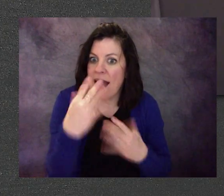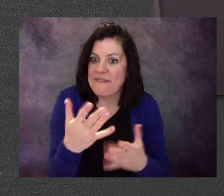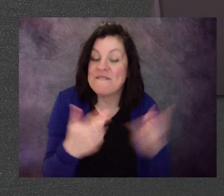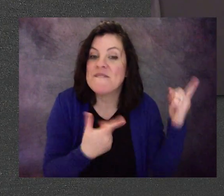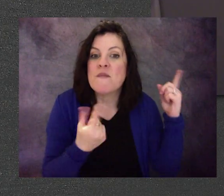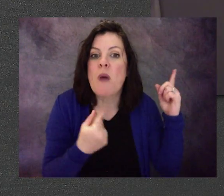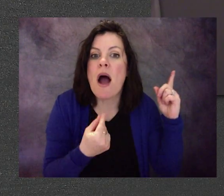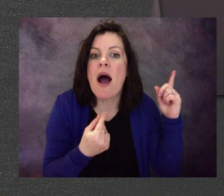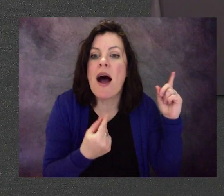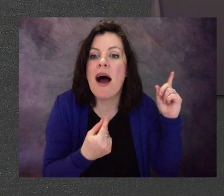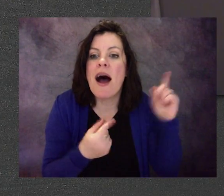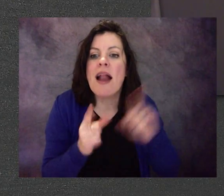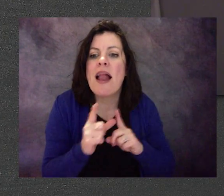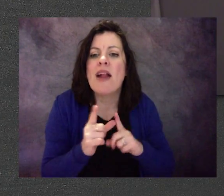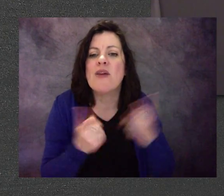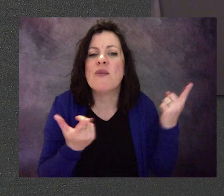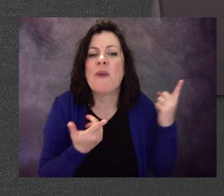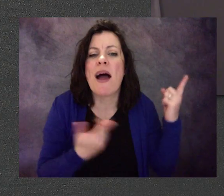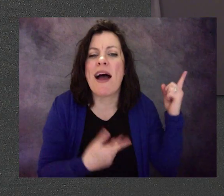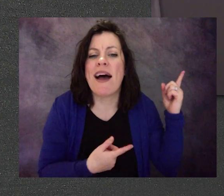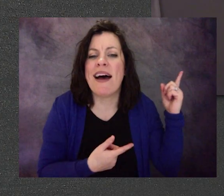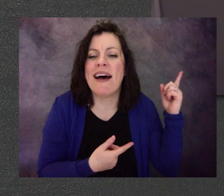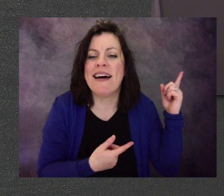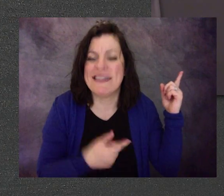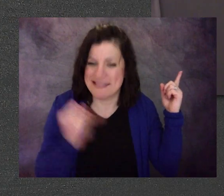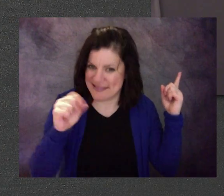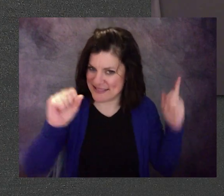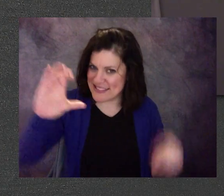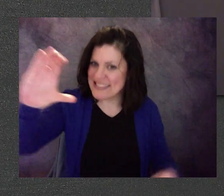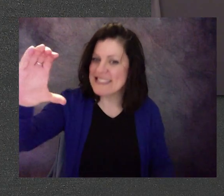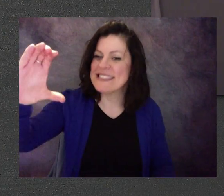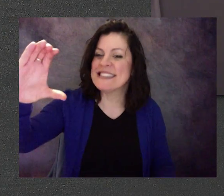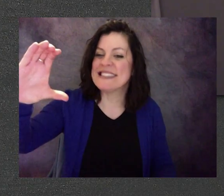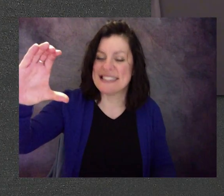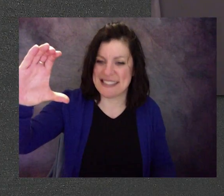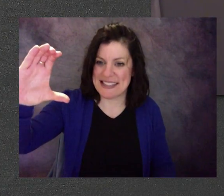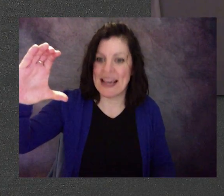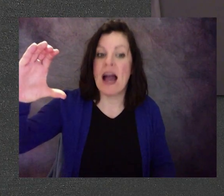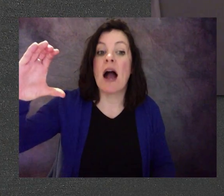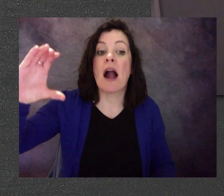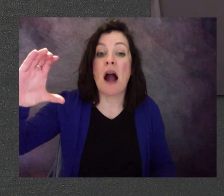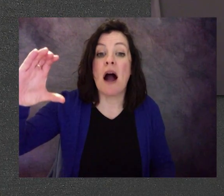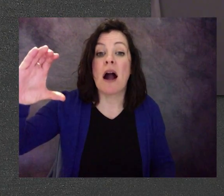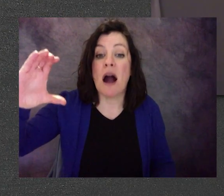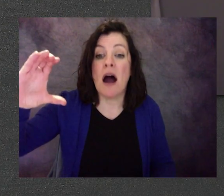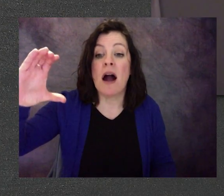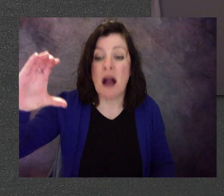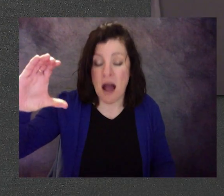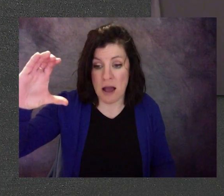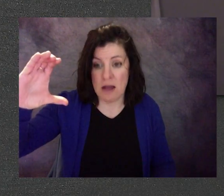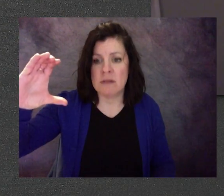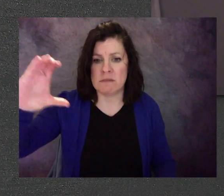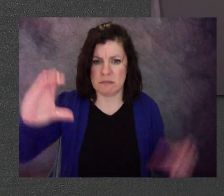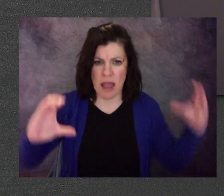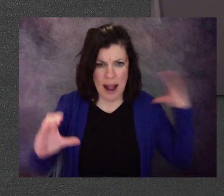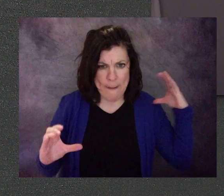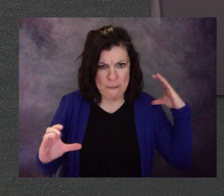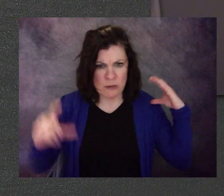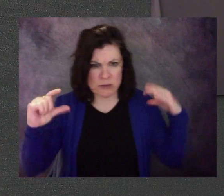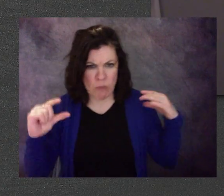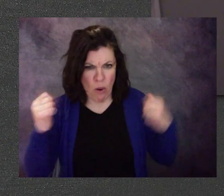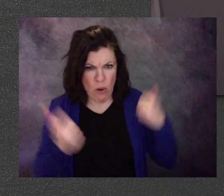letter. What letter is this? Yes, this is the letter C, and C says K. Do you think that this is a big capital C